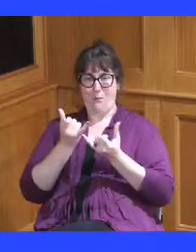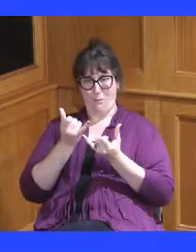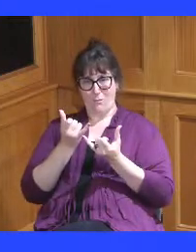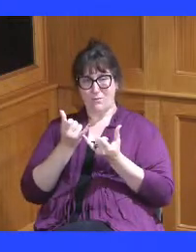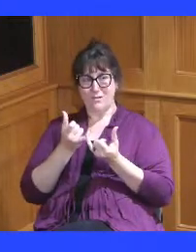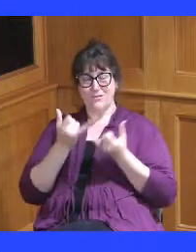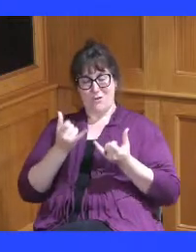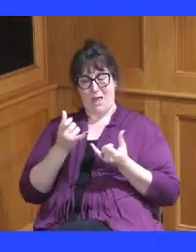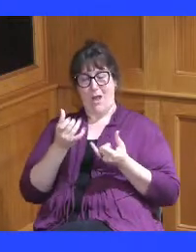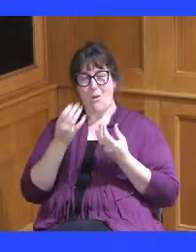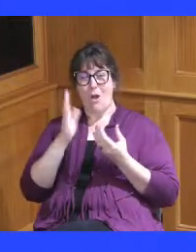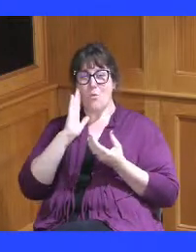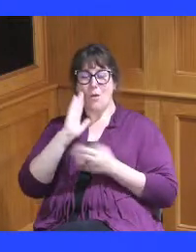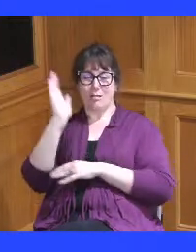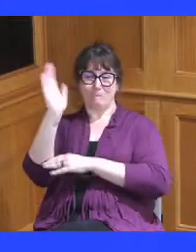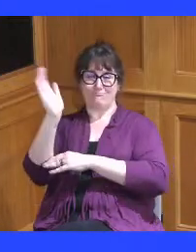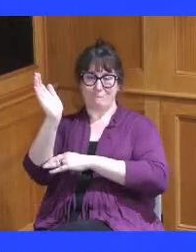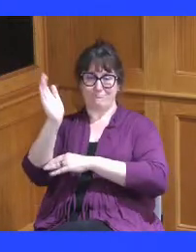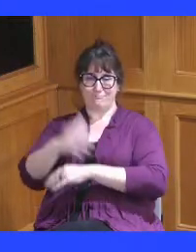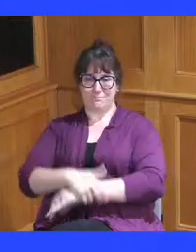right into our problems.